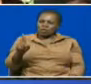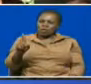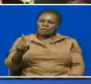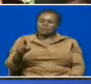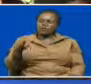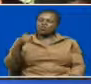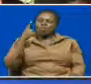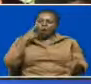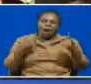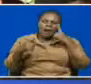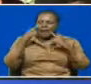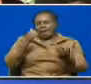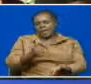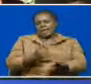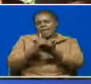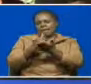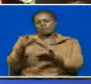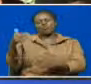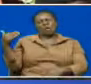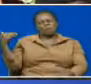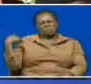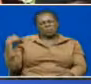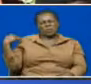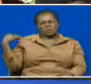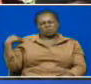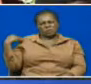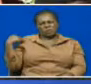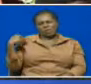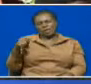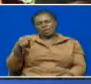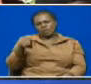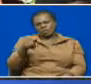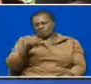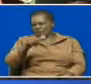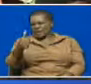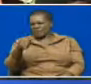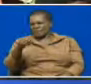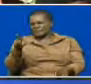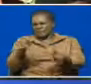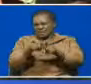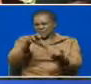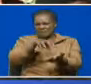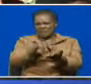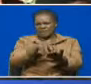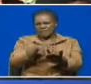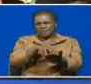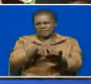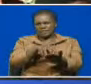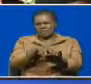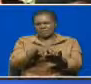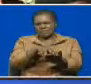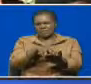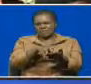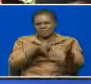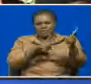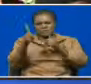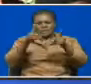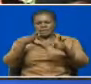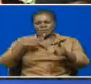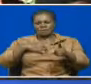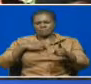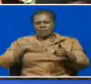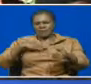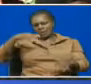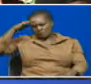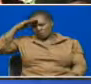for help. You were yes. a troubled child. Yeah. Yeah. What about you, Joseph? Was it the same case? My journey to